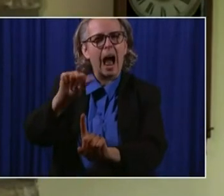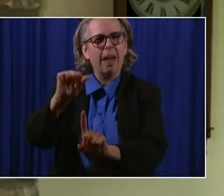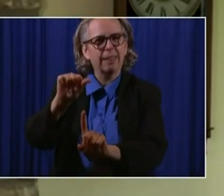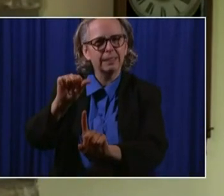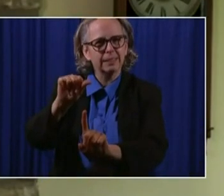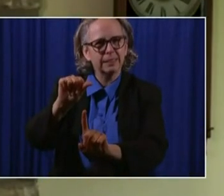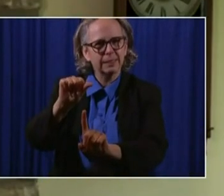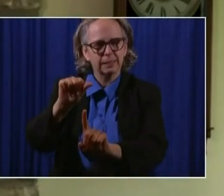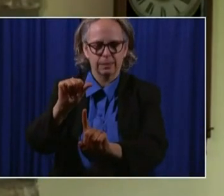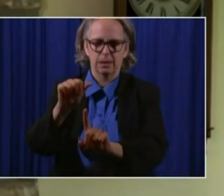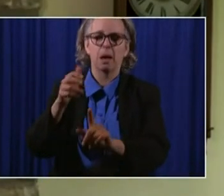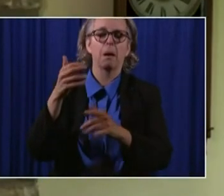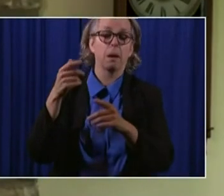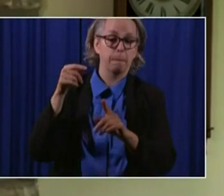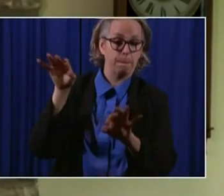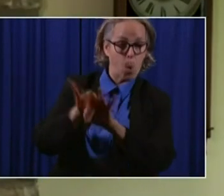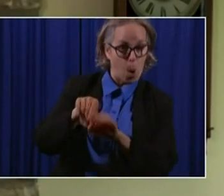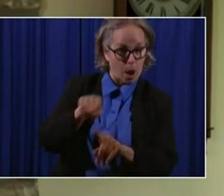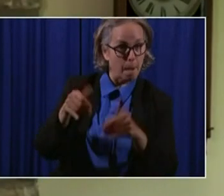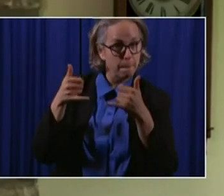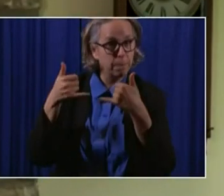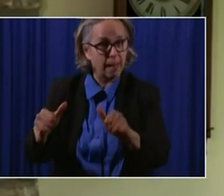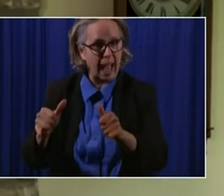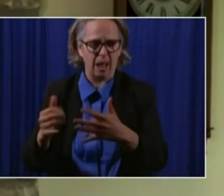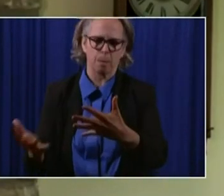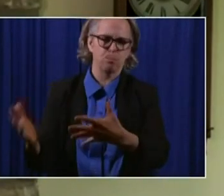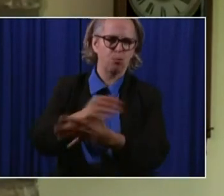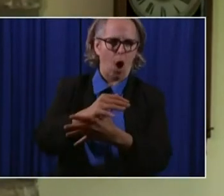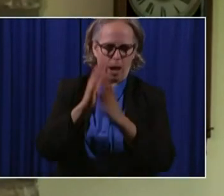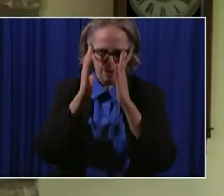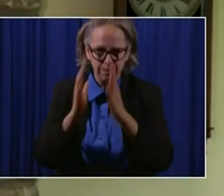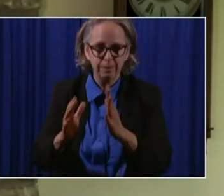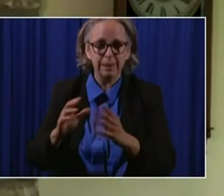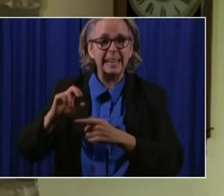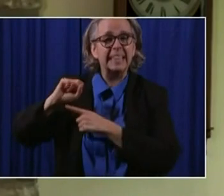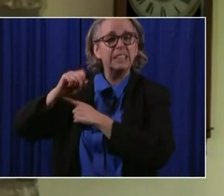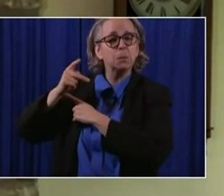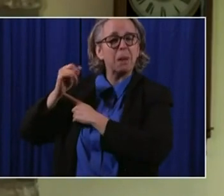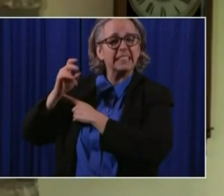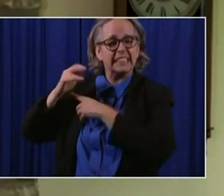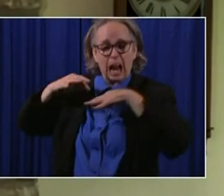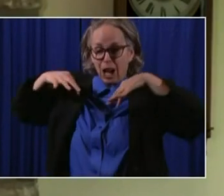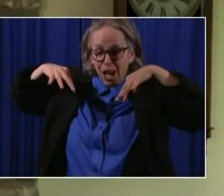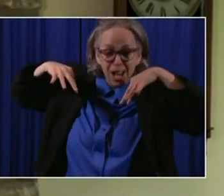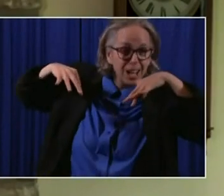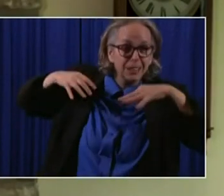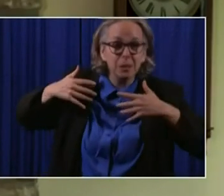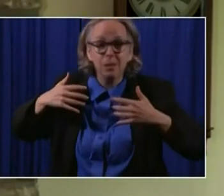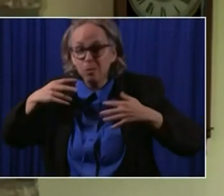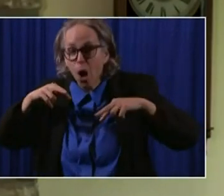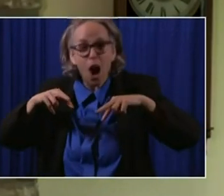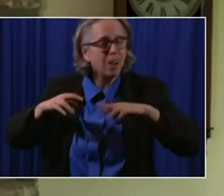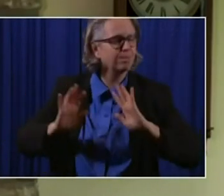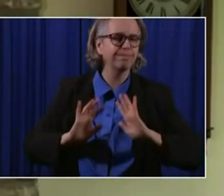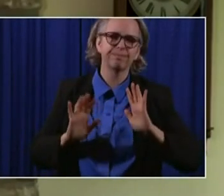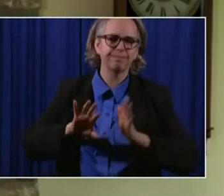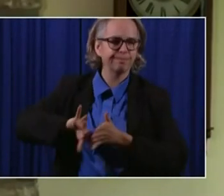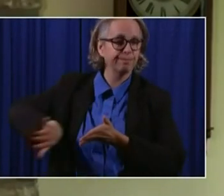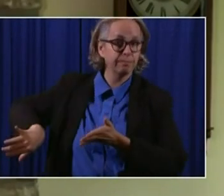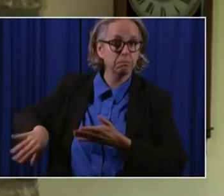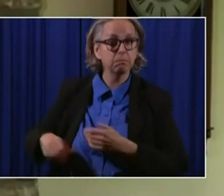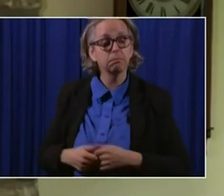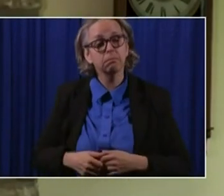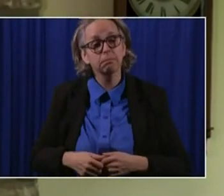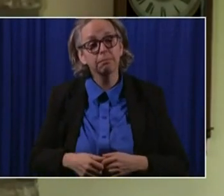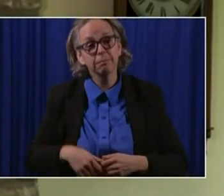It's also important, I believe, that that young person have someone there, if possible, to support them, or